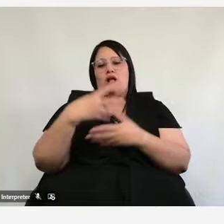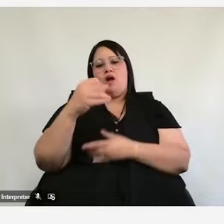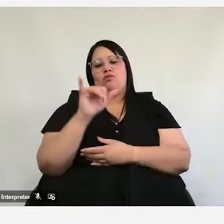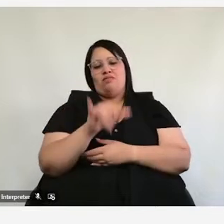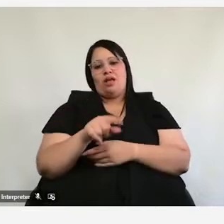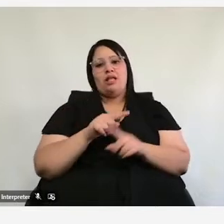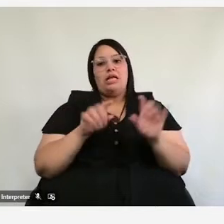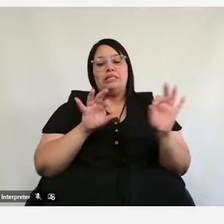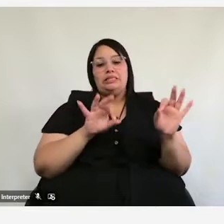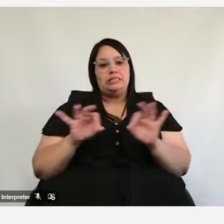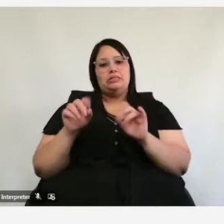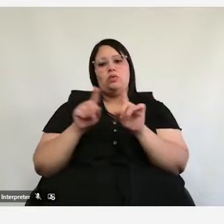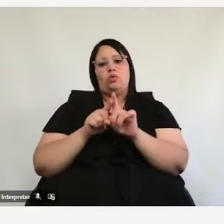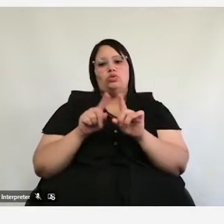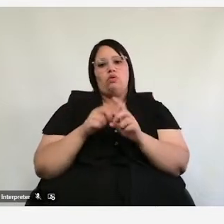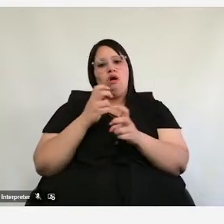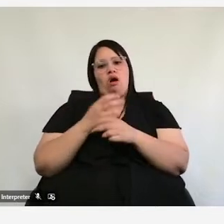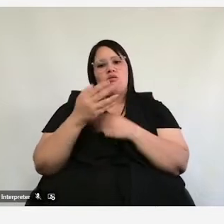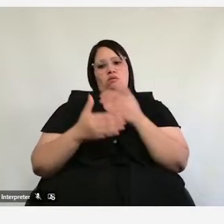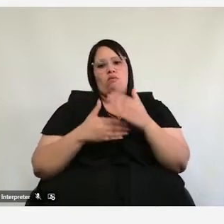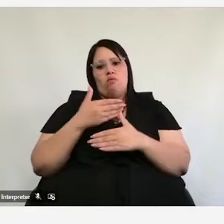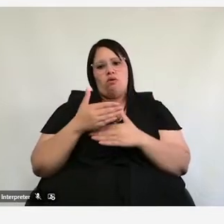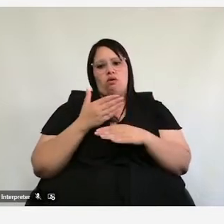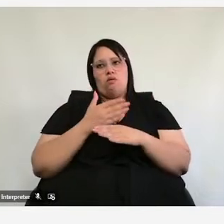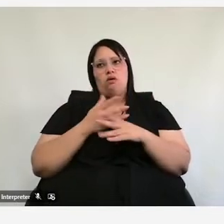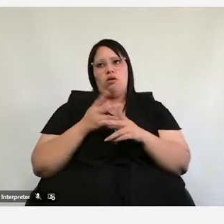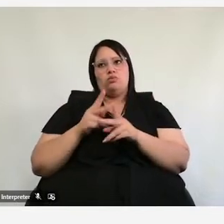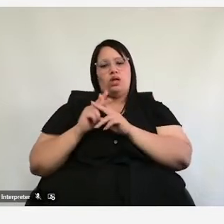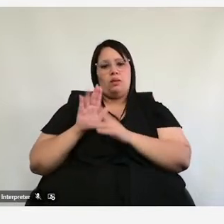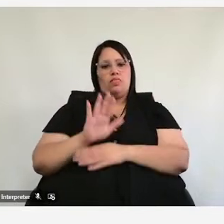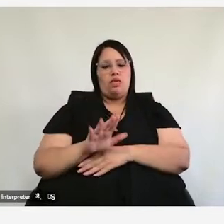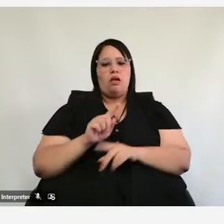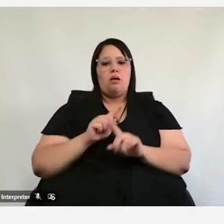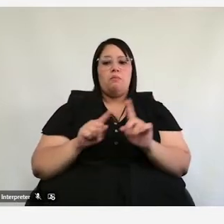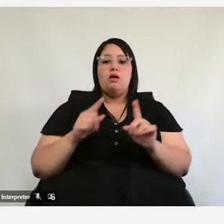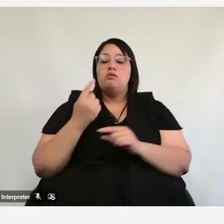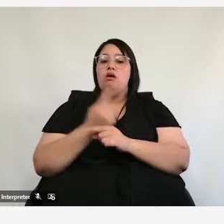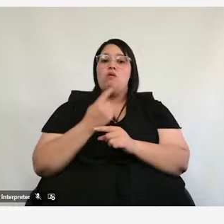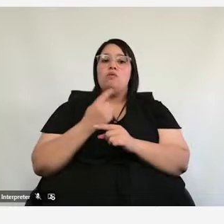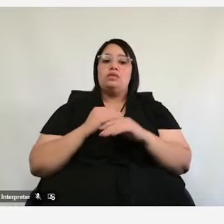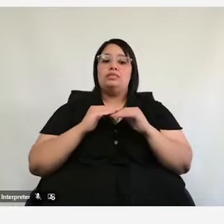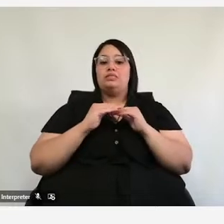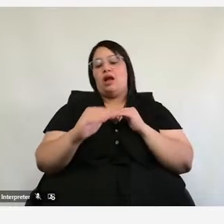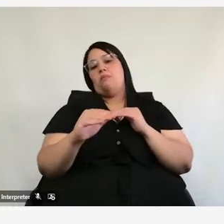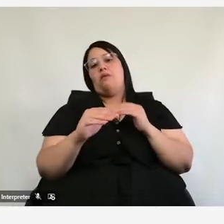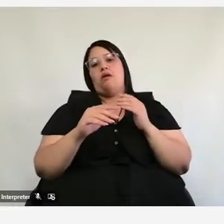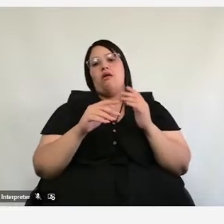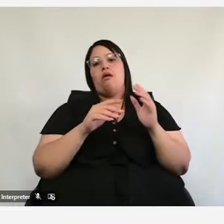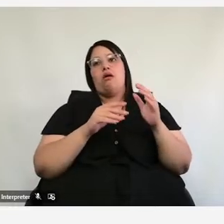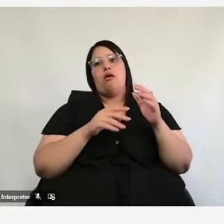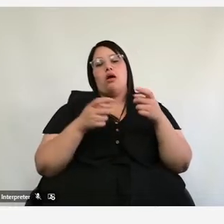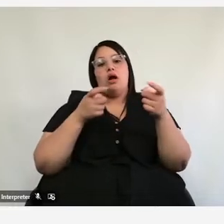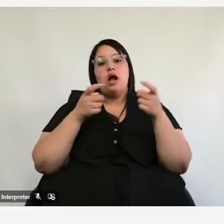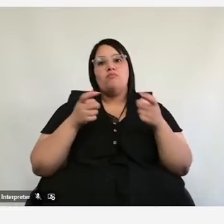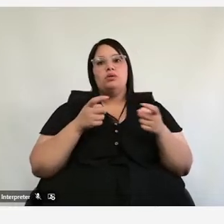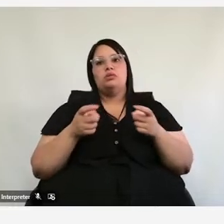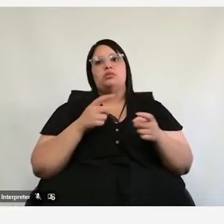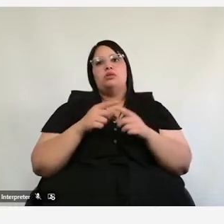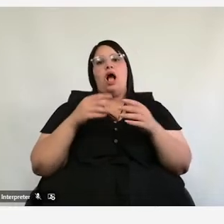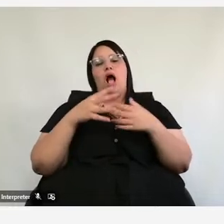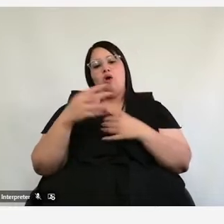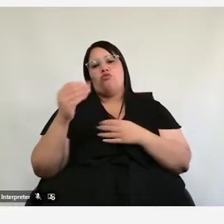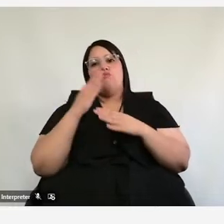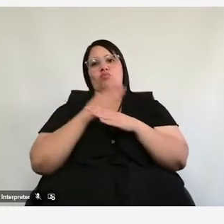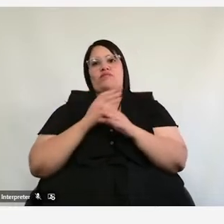en dit is steeds baie harde werk om dit daar te hou. Dit is net stabiele plaaslike regering wat beleggers uit die privaat sektor